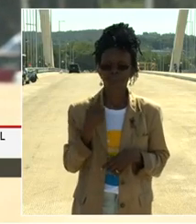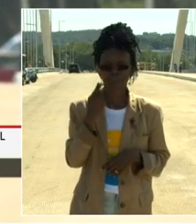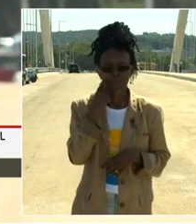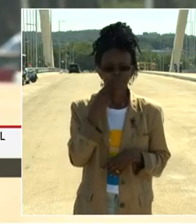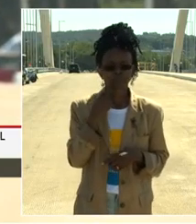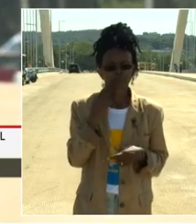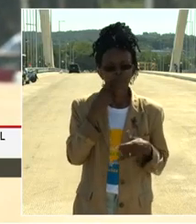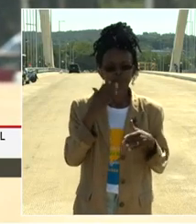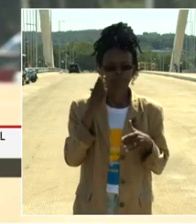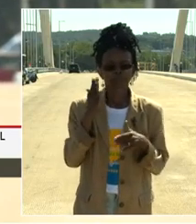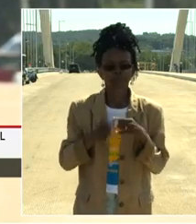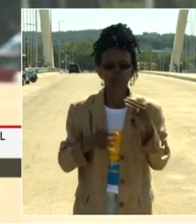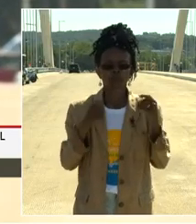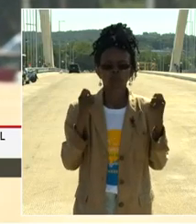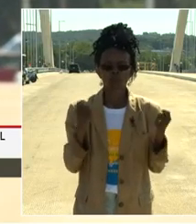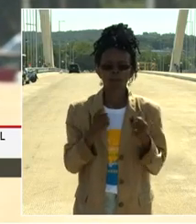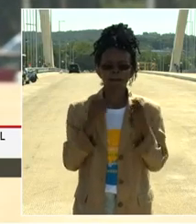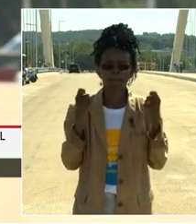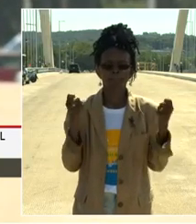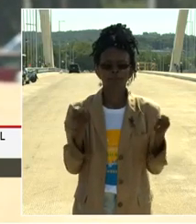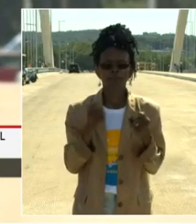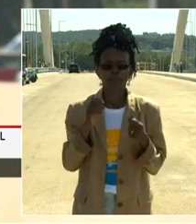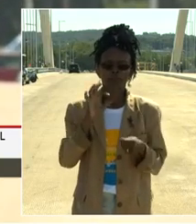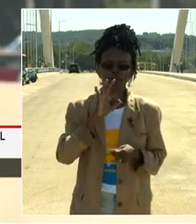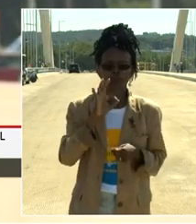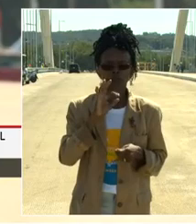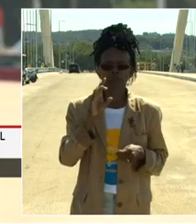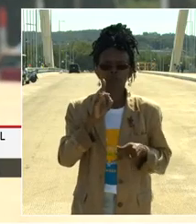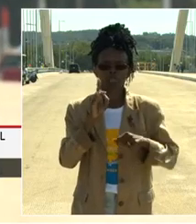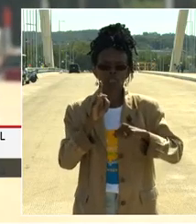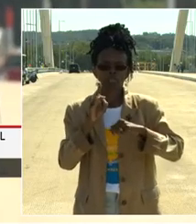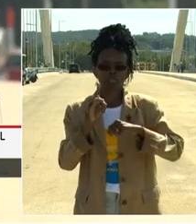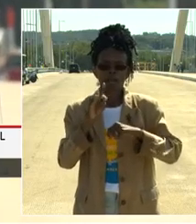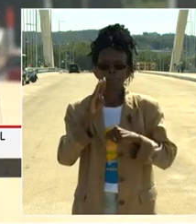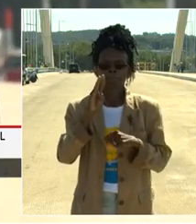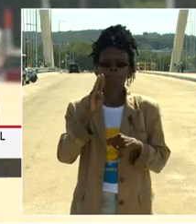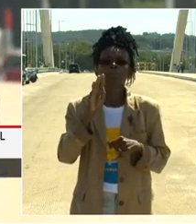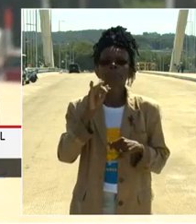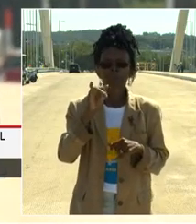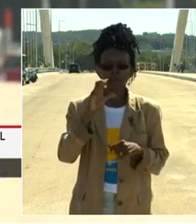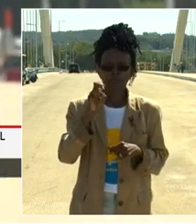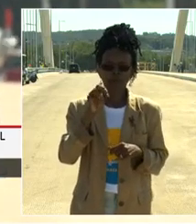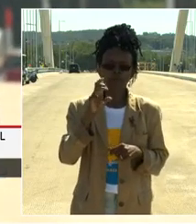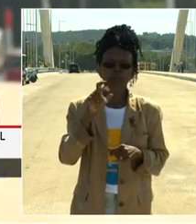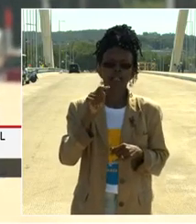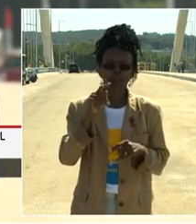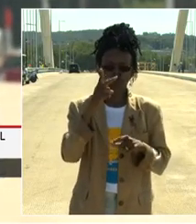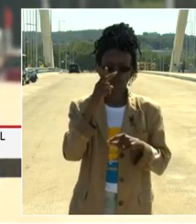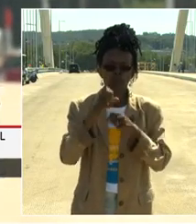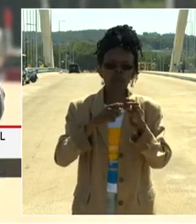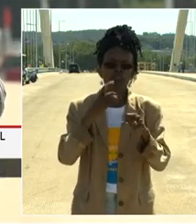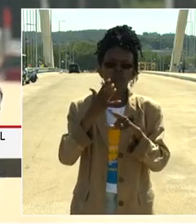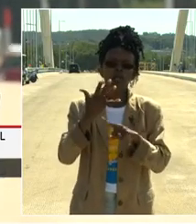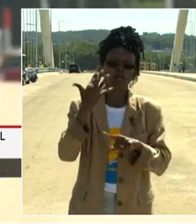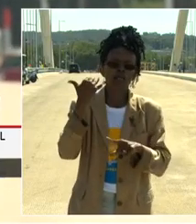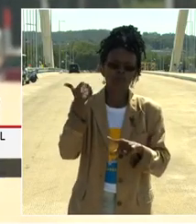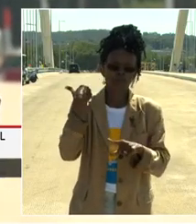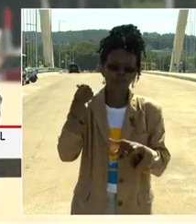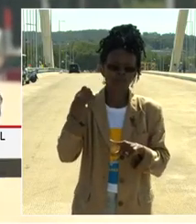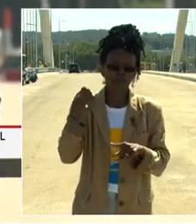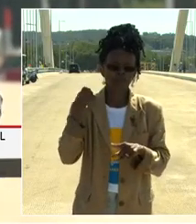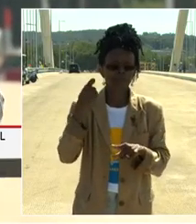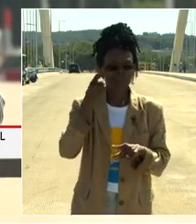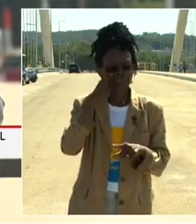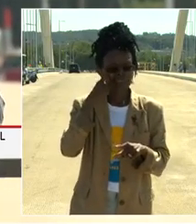his bicentennial birthday, and I was able to get a statue, and we are the only